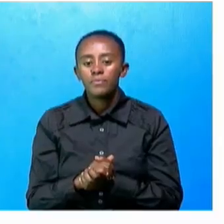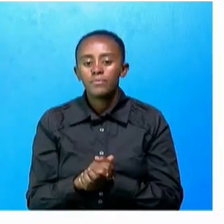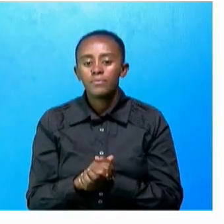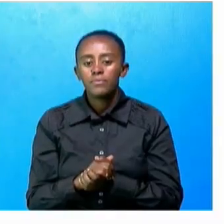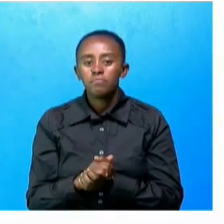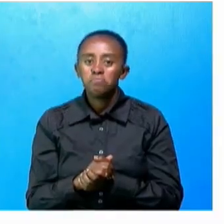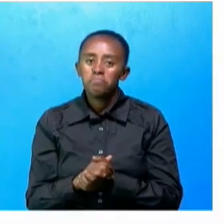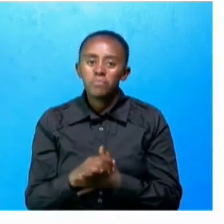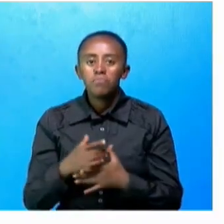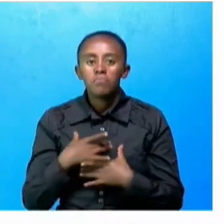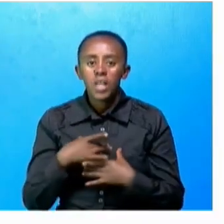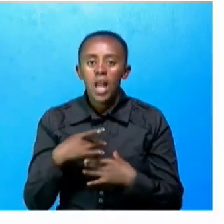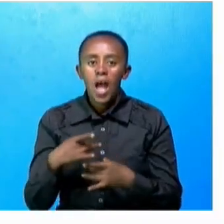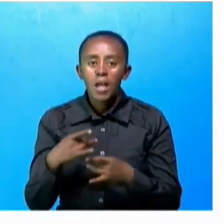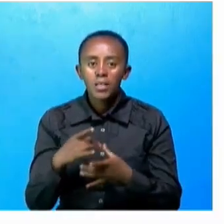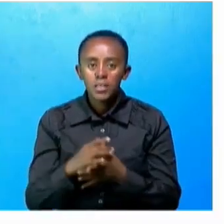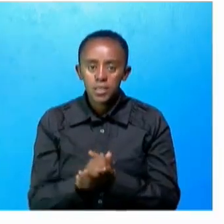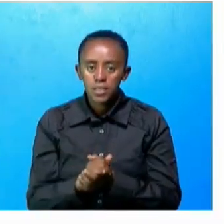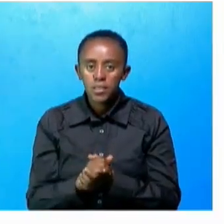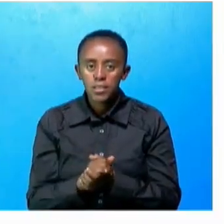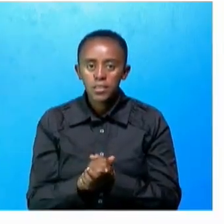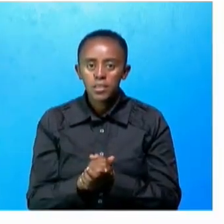likes